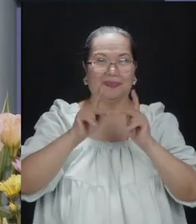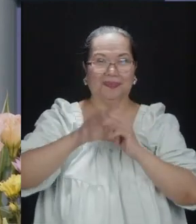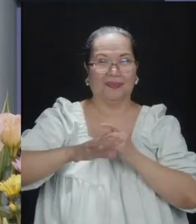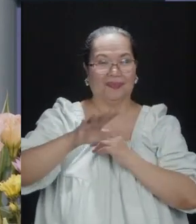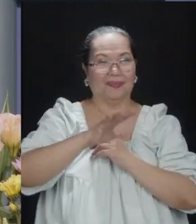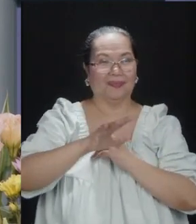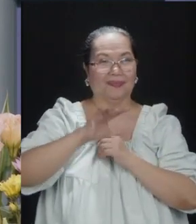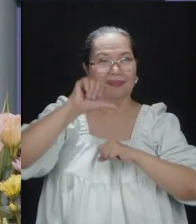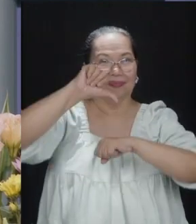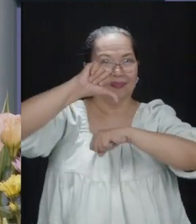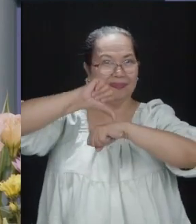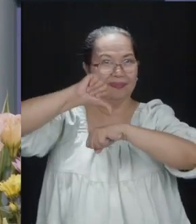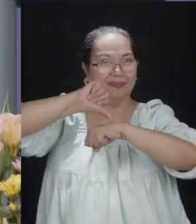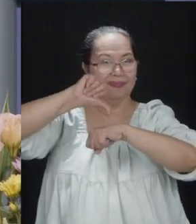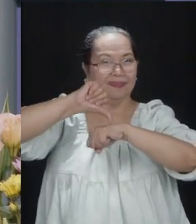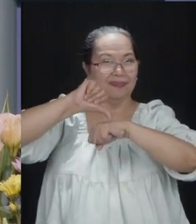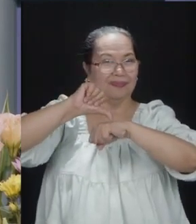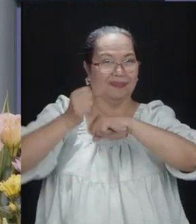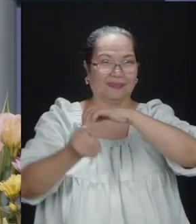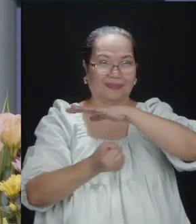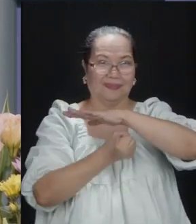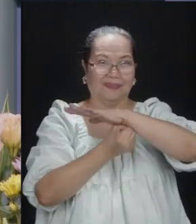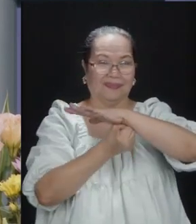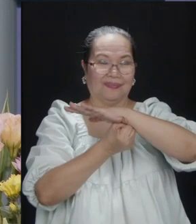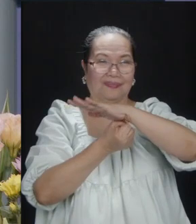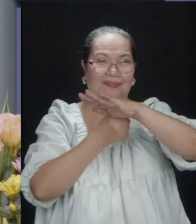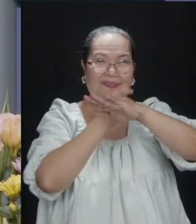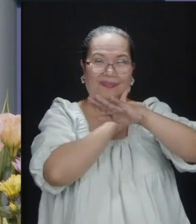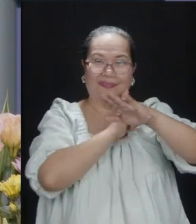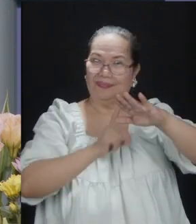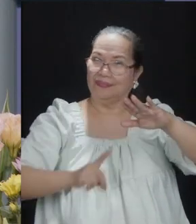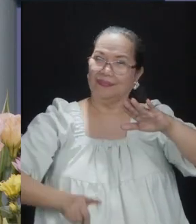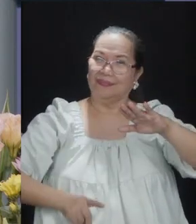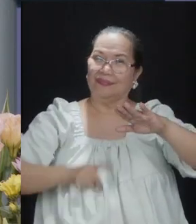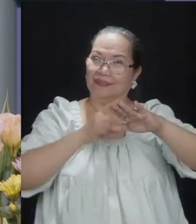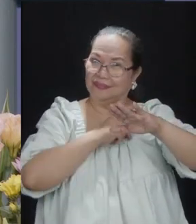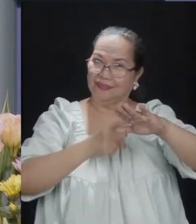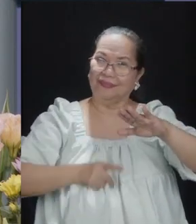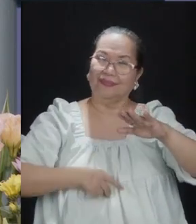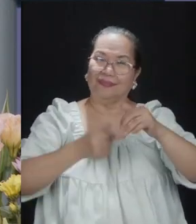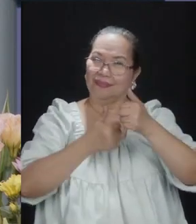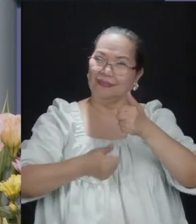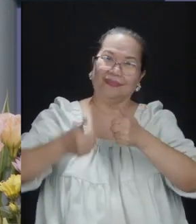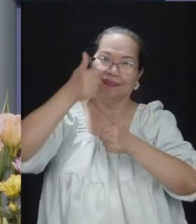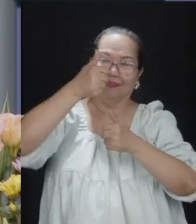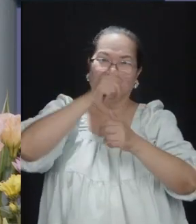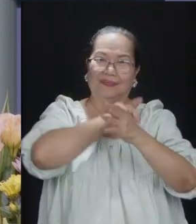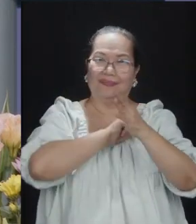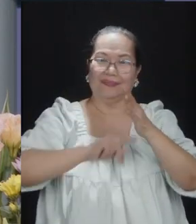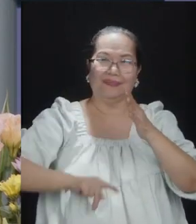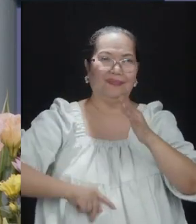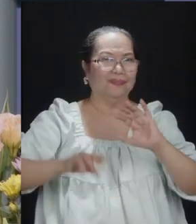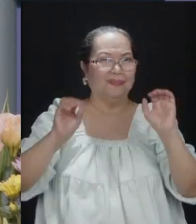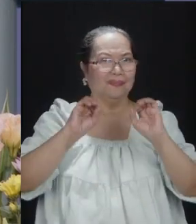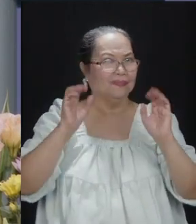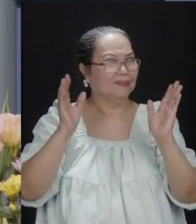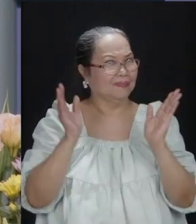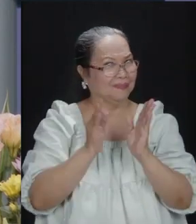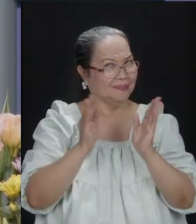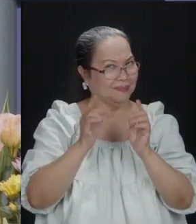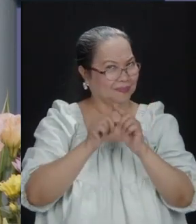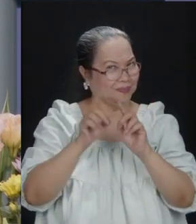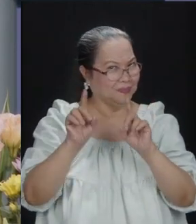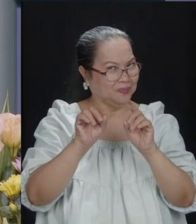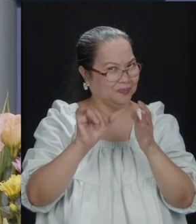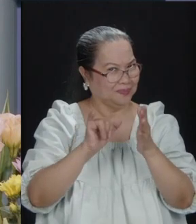He anointed Saul, and then David was Israel's greatest king. It was no small matter to do